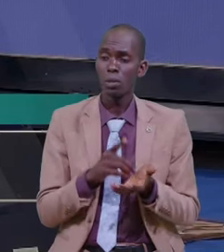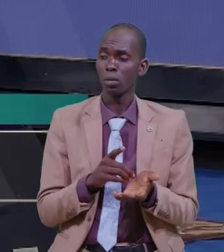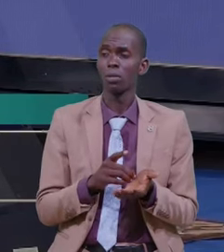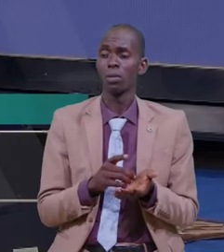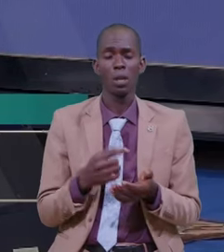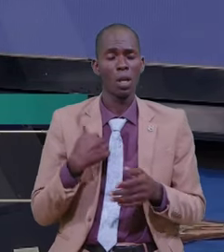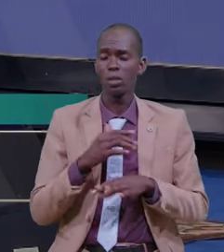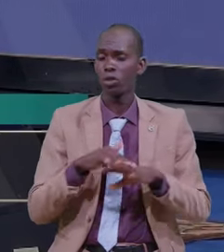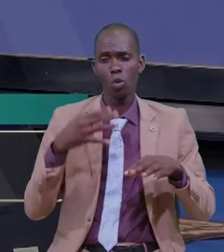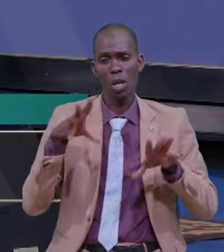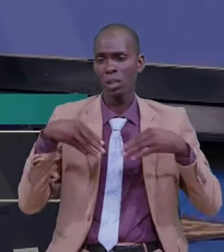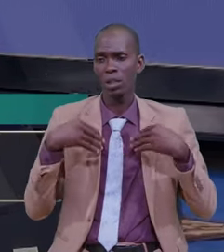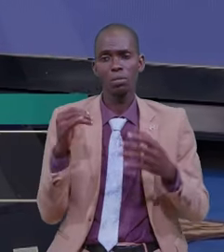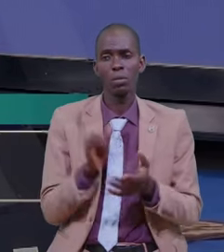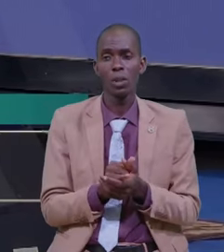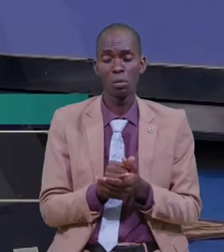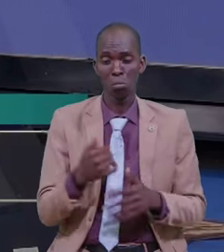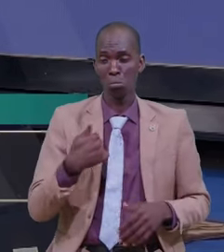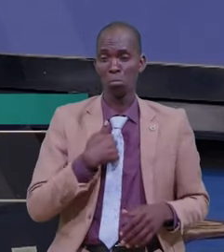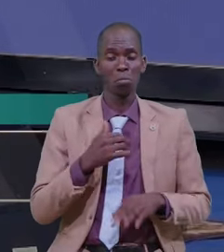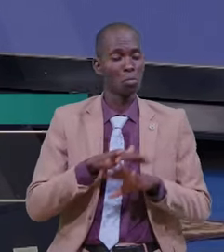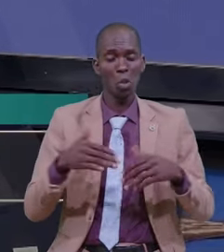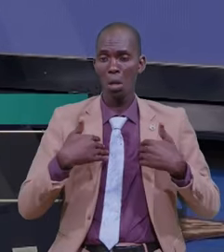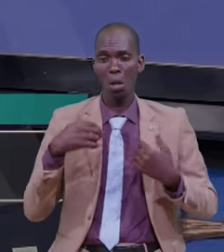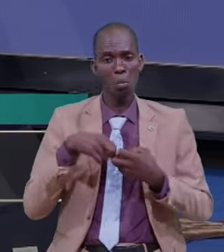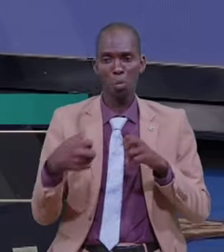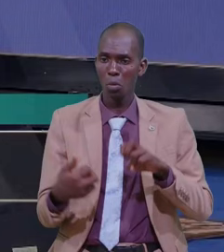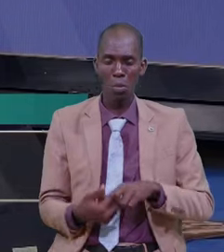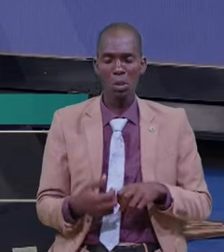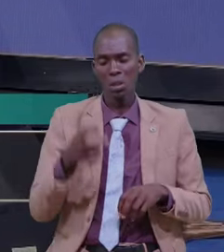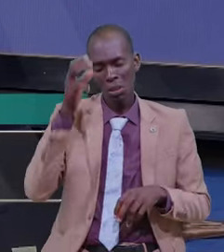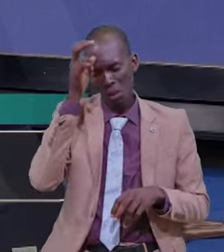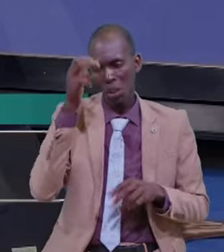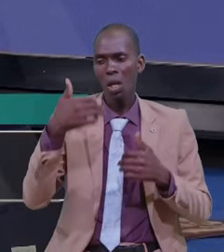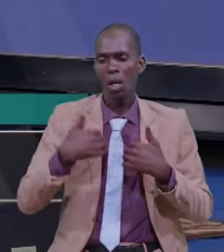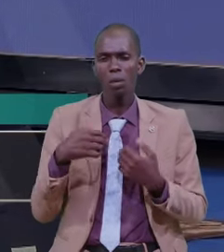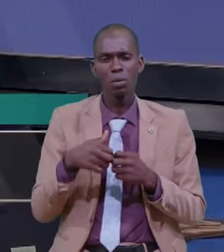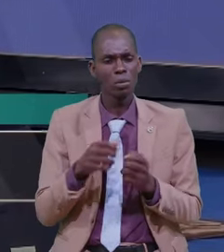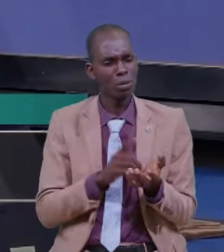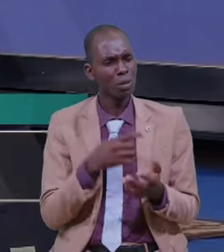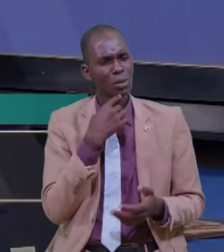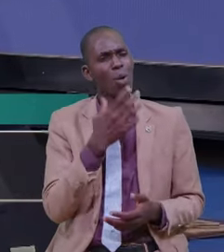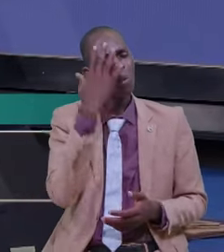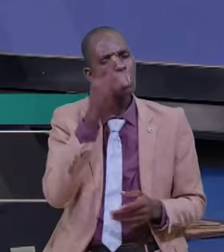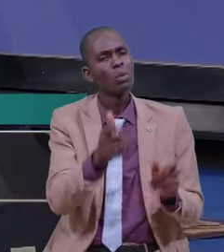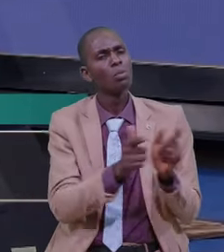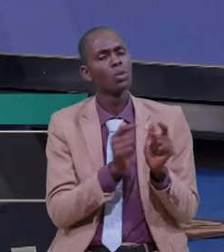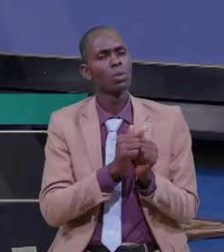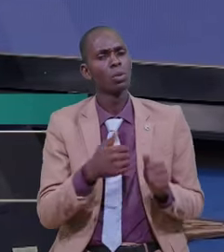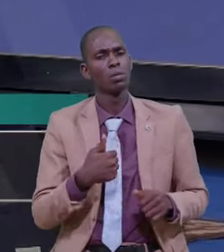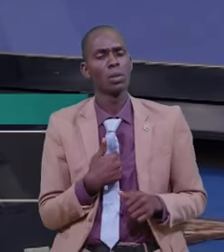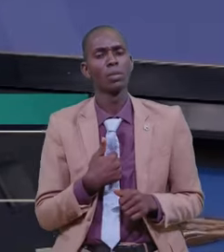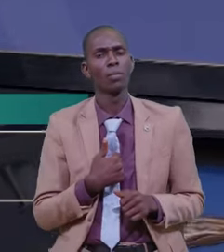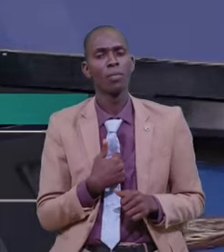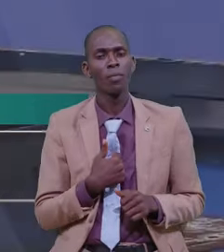Satan that has problem, and you are not saying, okay, why did you come to me? Mind your word. You're speaking